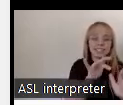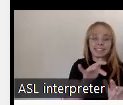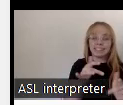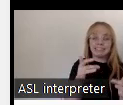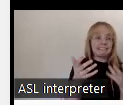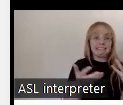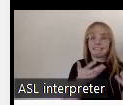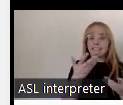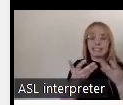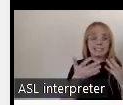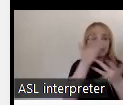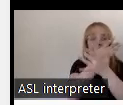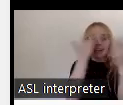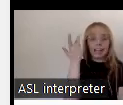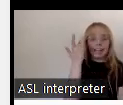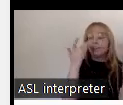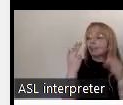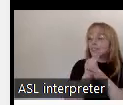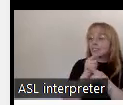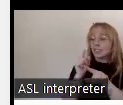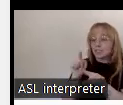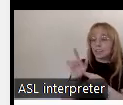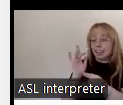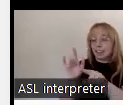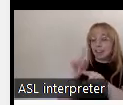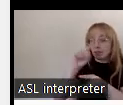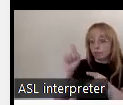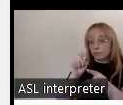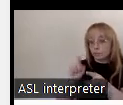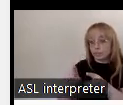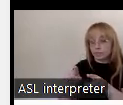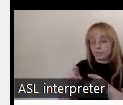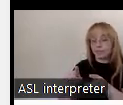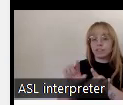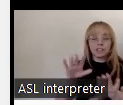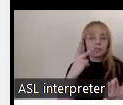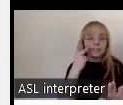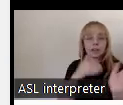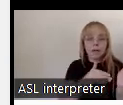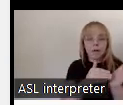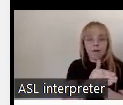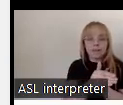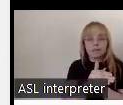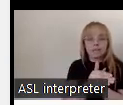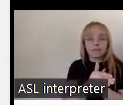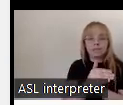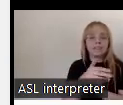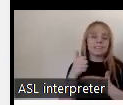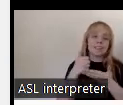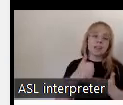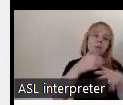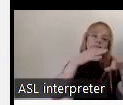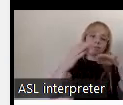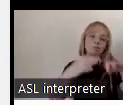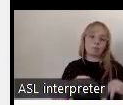what that means, there's this question mark in here, which you will see throughout other vault activities to help give you information about